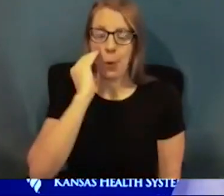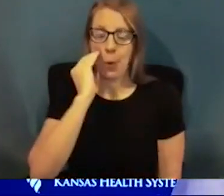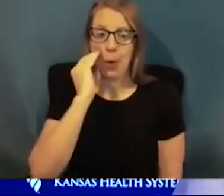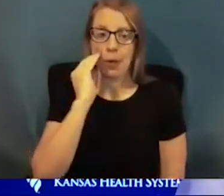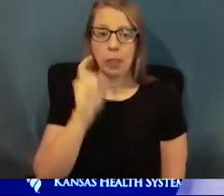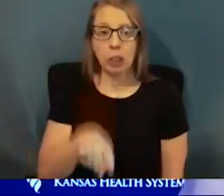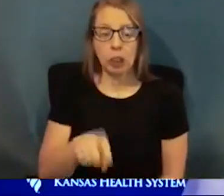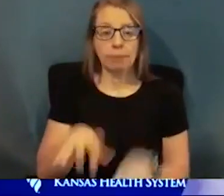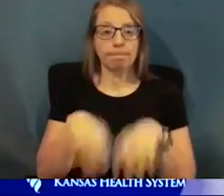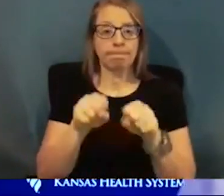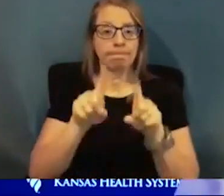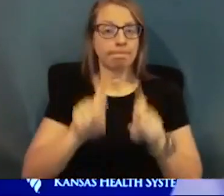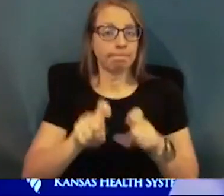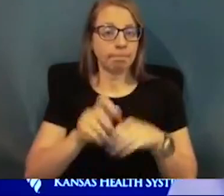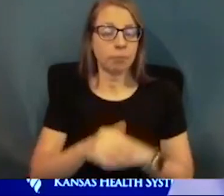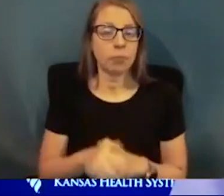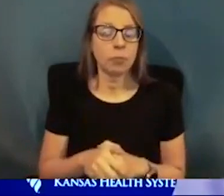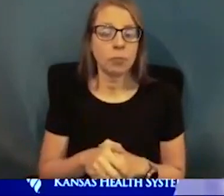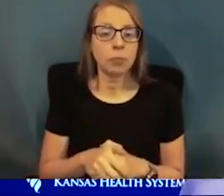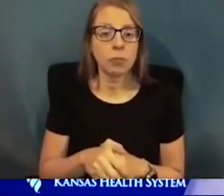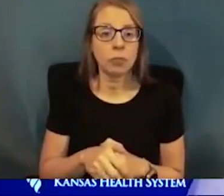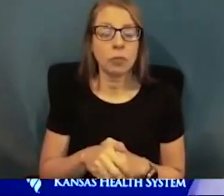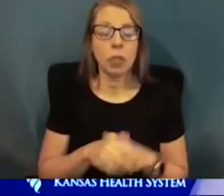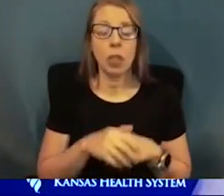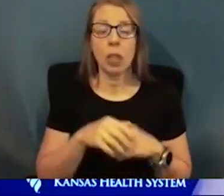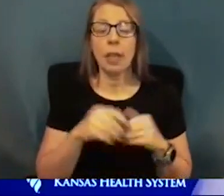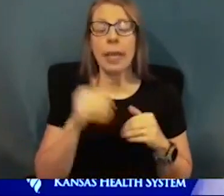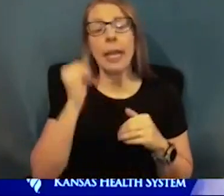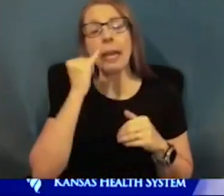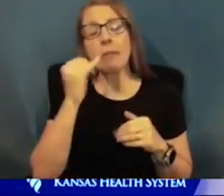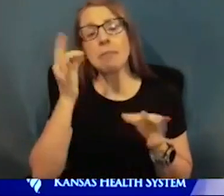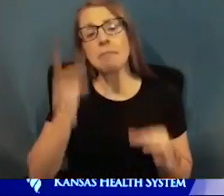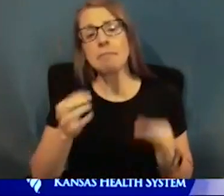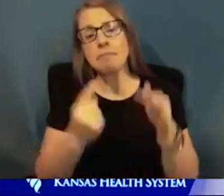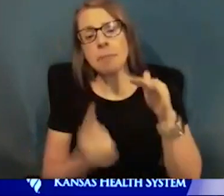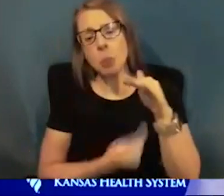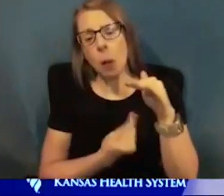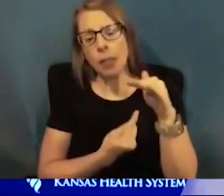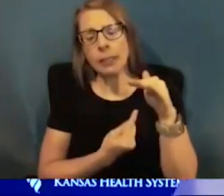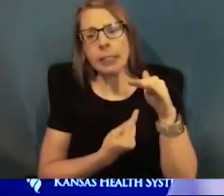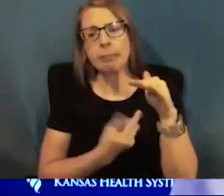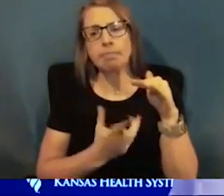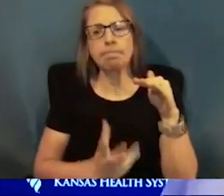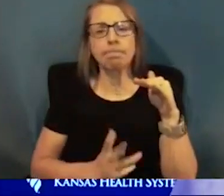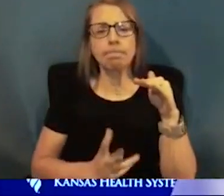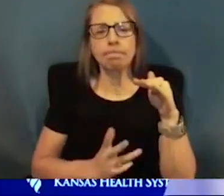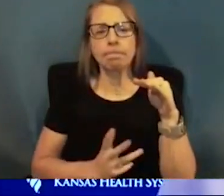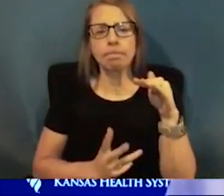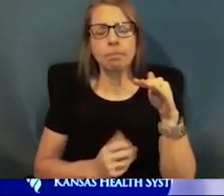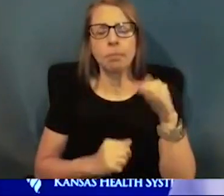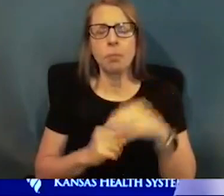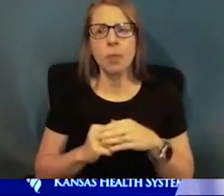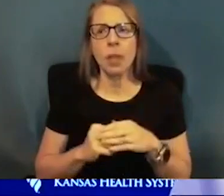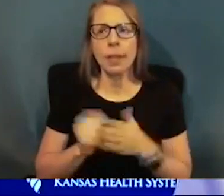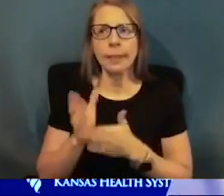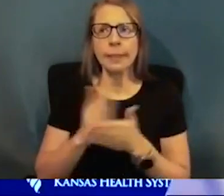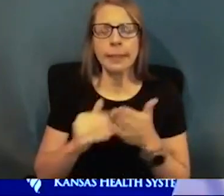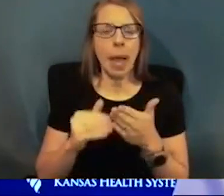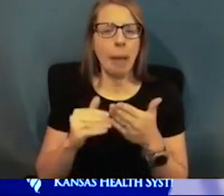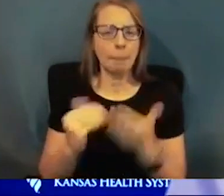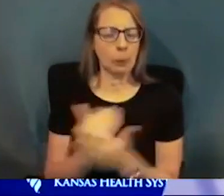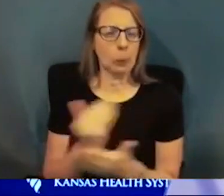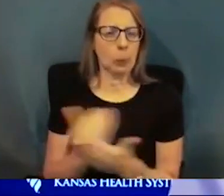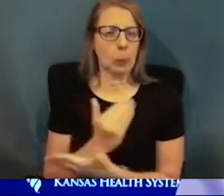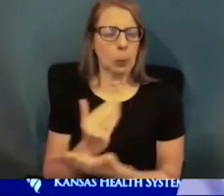tested. Should you quarantine? There has been kind of updated guidance now. Previously, if you were